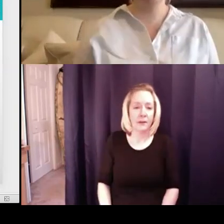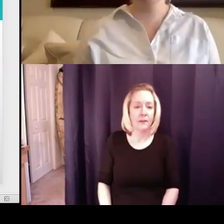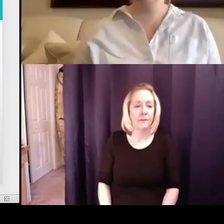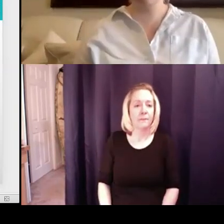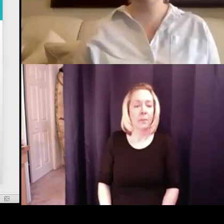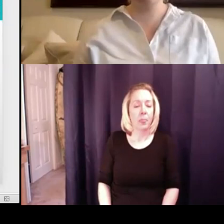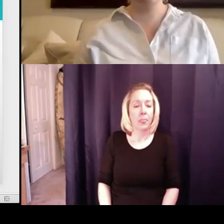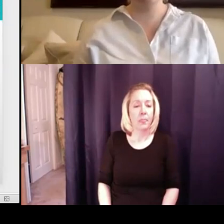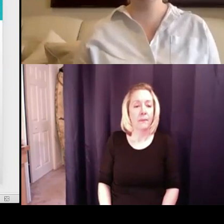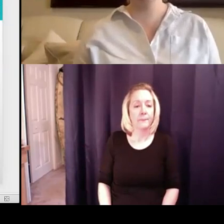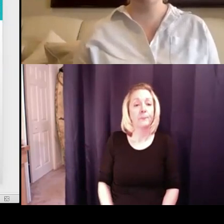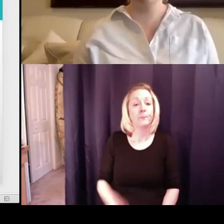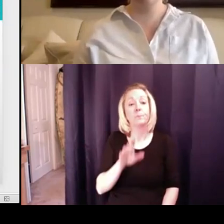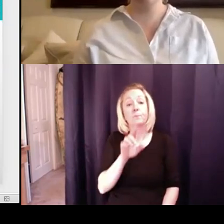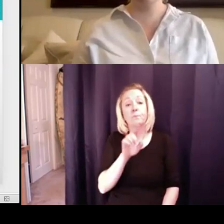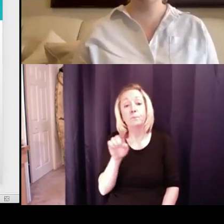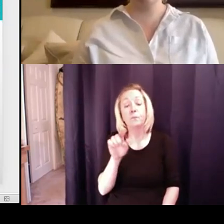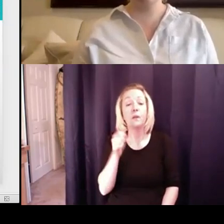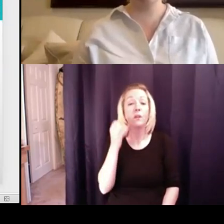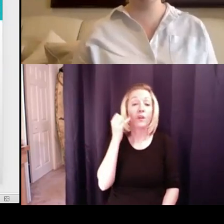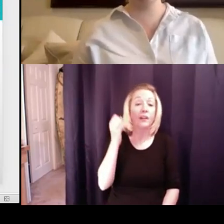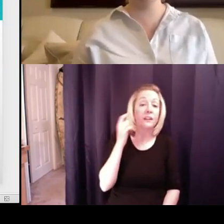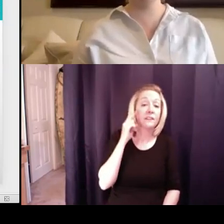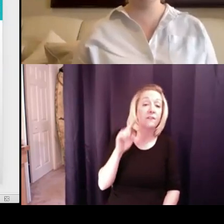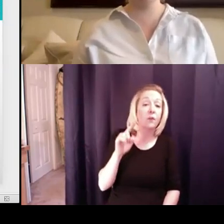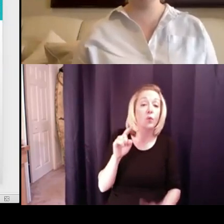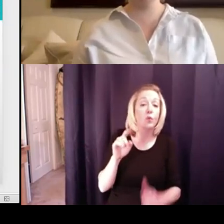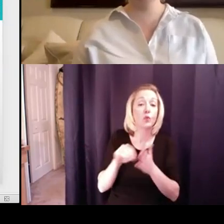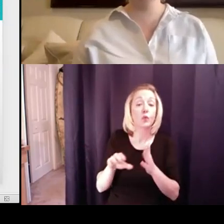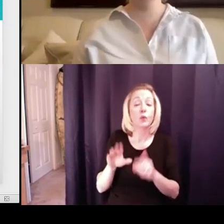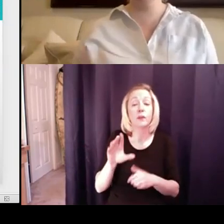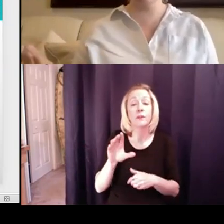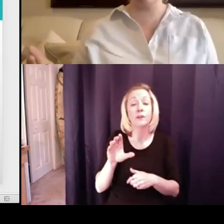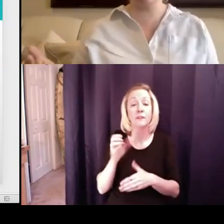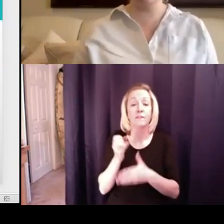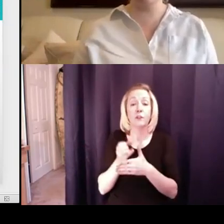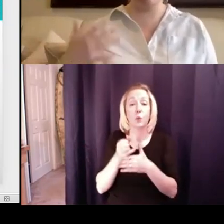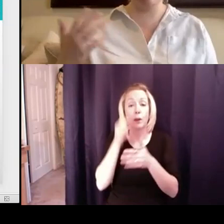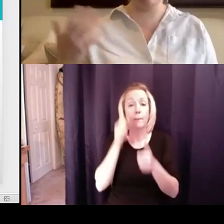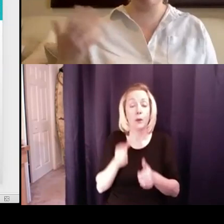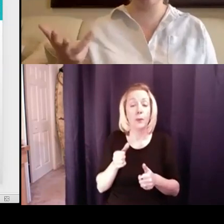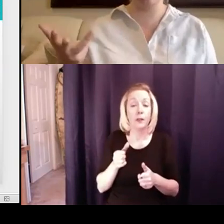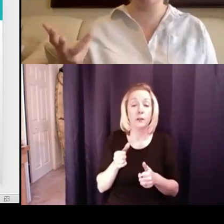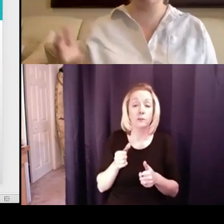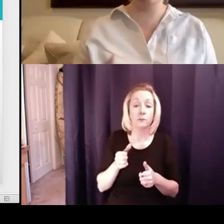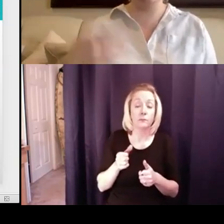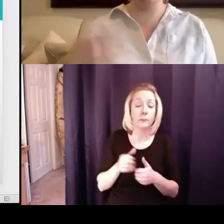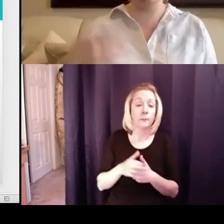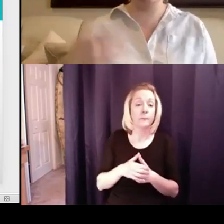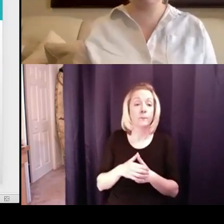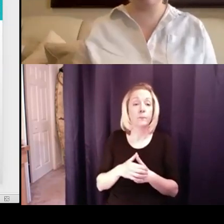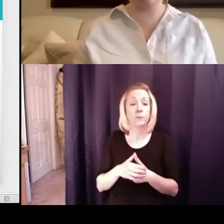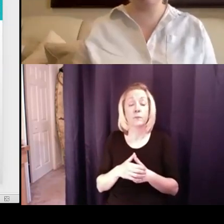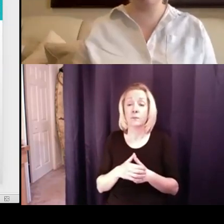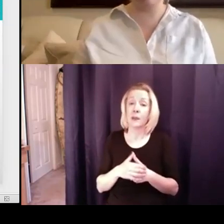And then just some other ideas for a lot of my kids with vision impairment. For our kids without vision impairment and without physical disabilities, right,